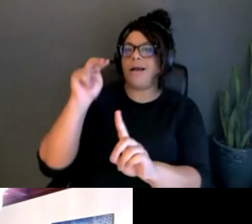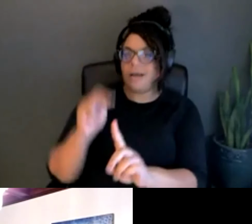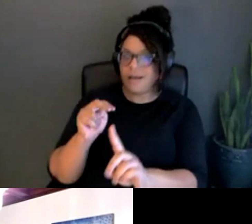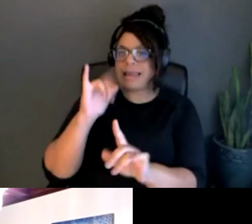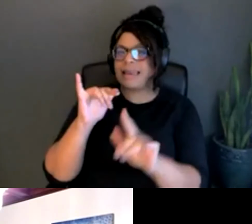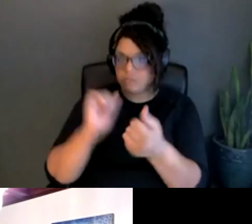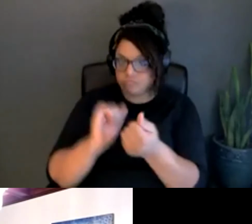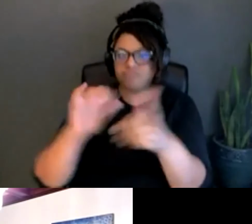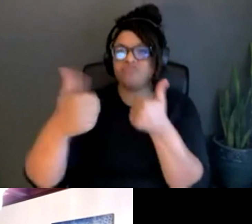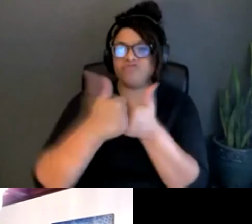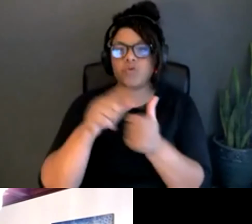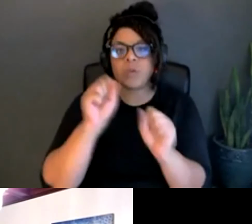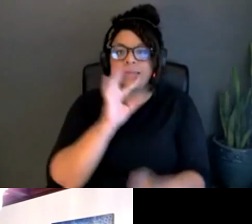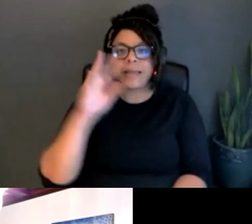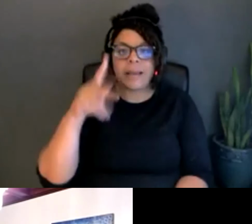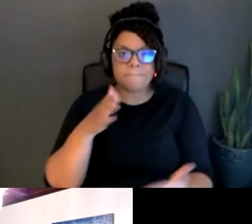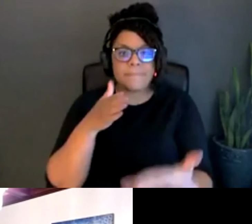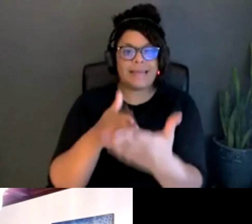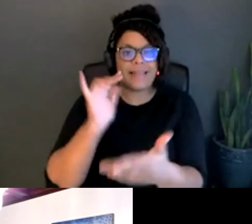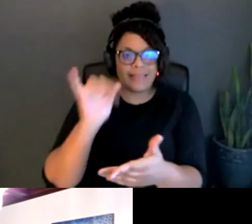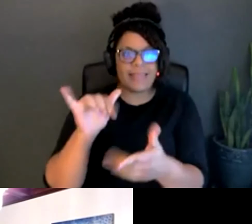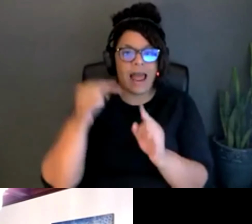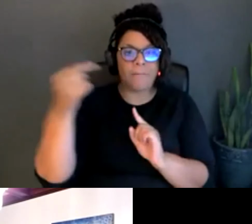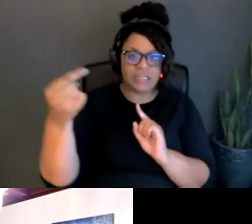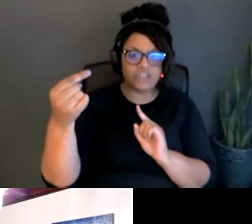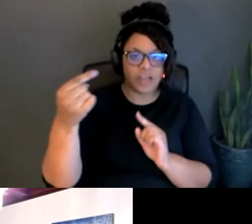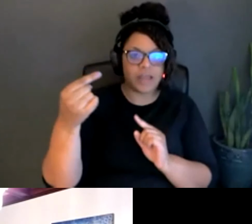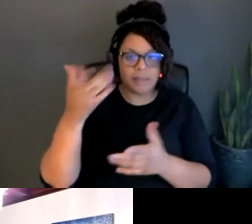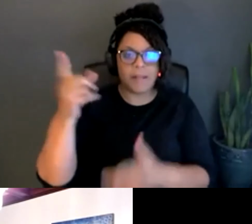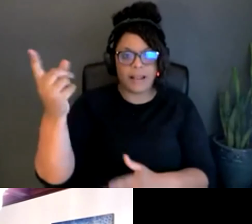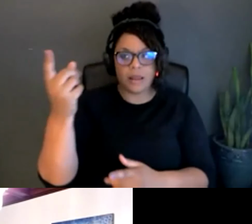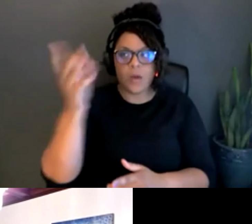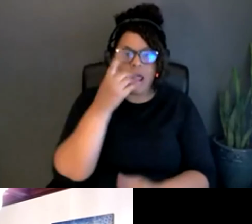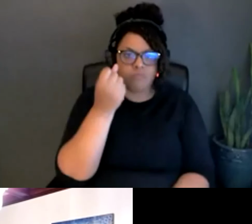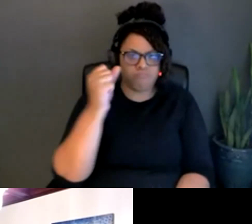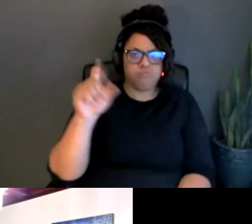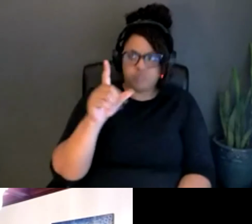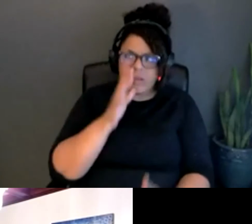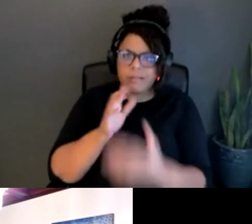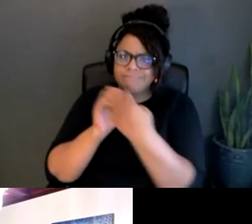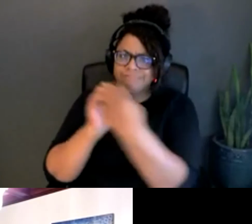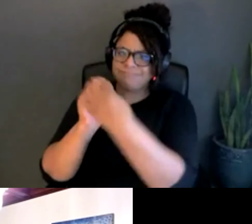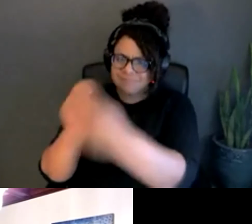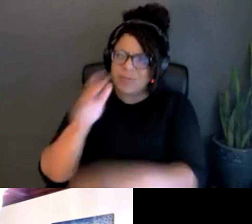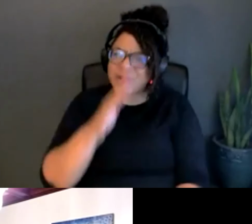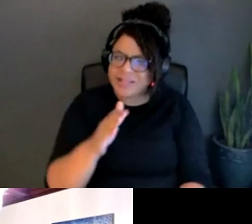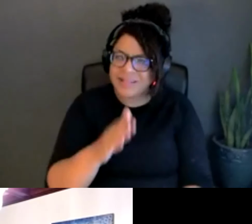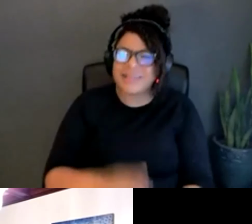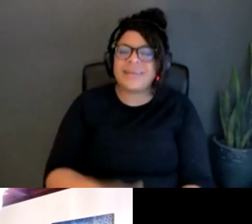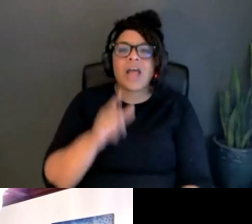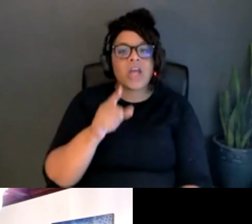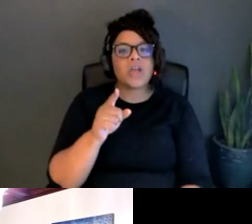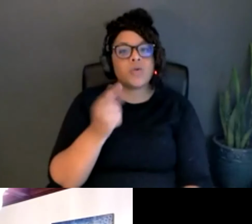and stand up against the opposition that you might receive along the way, because you will, to be able to